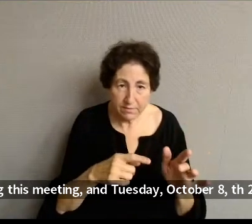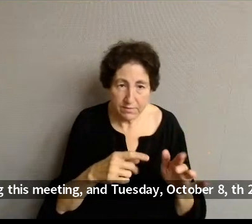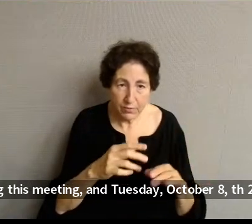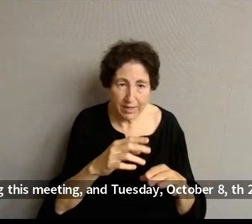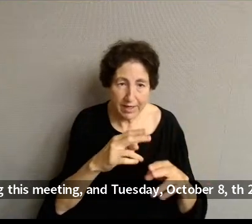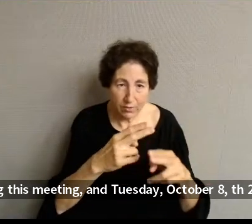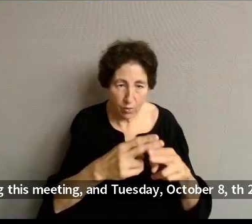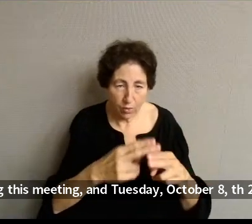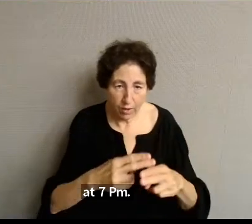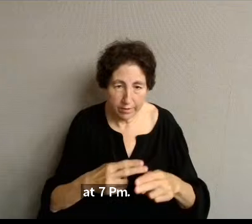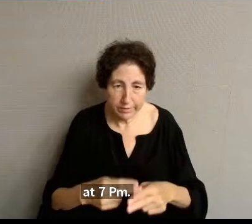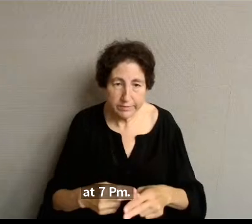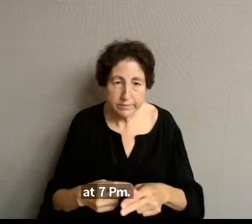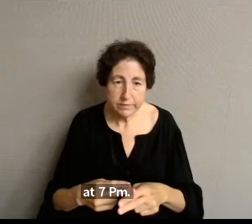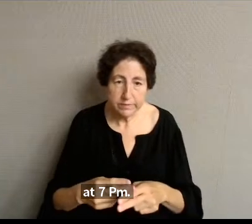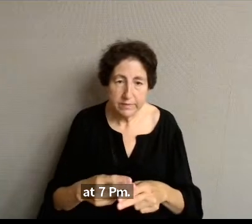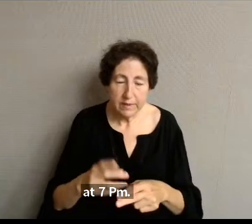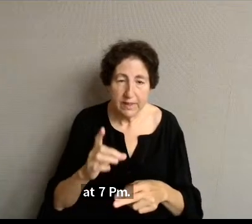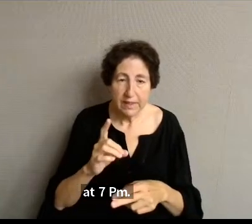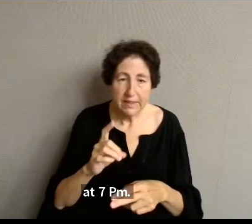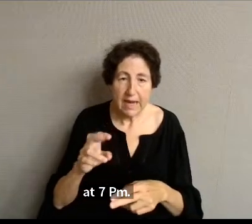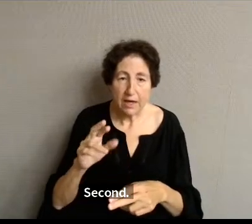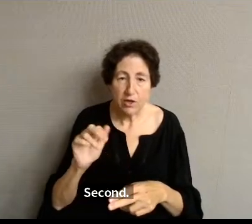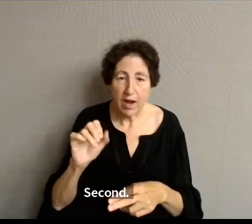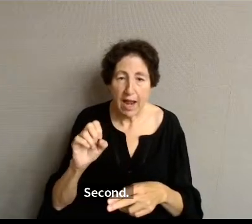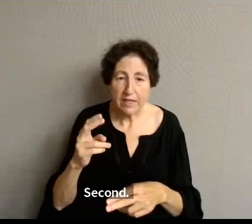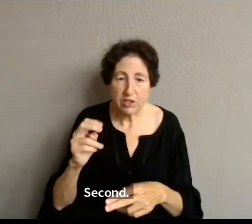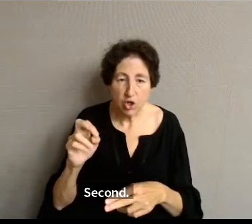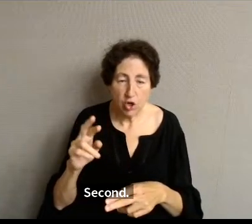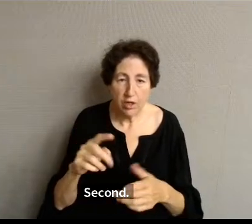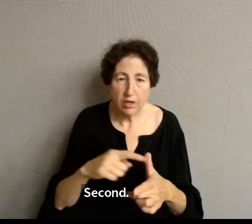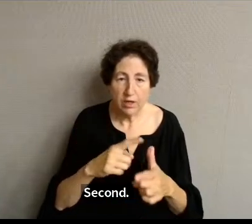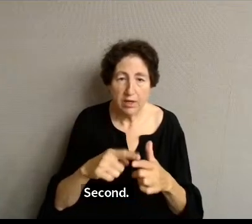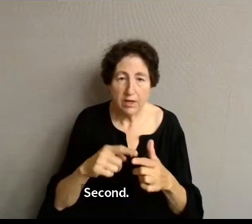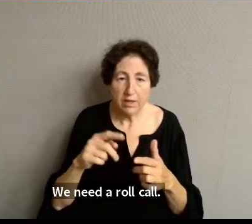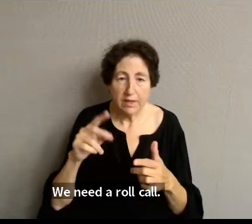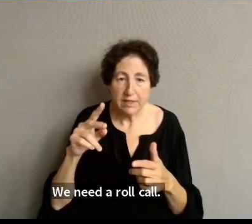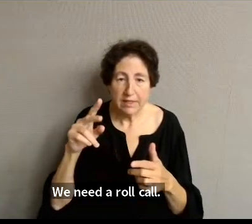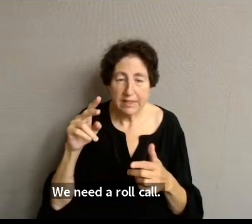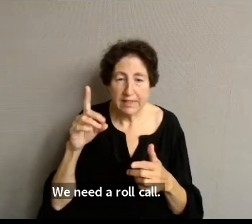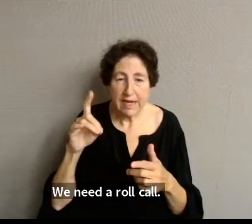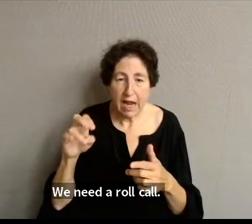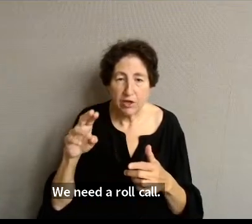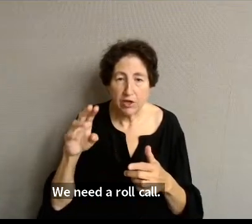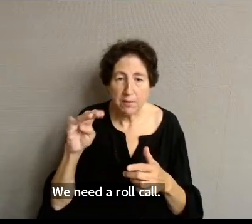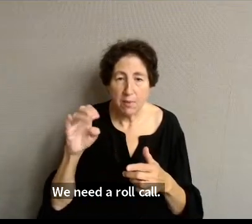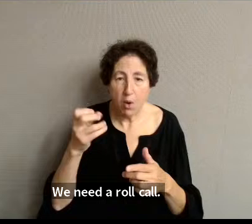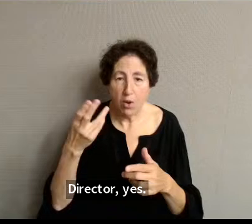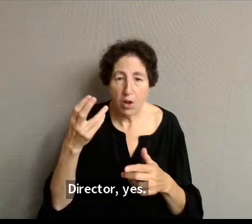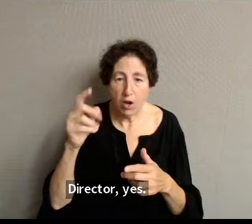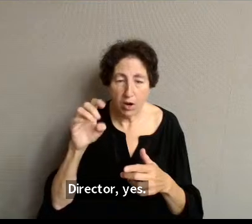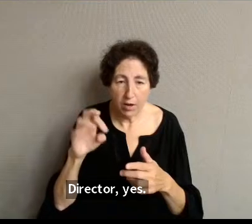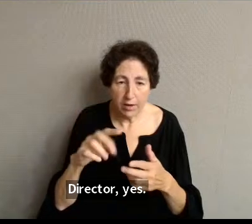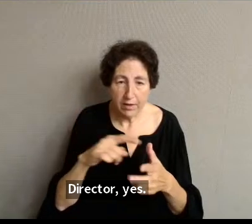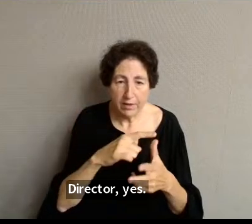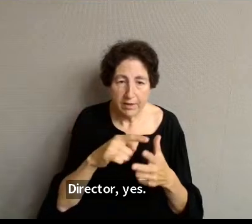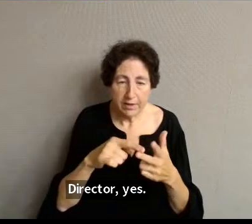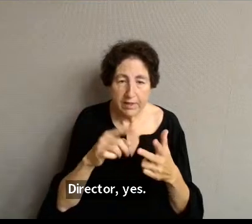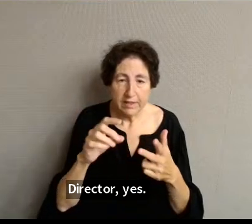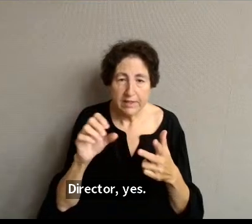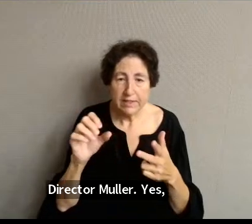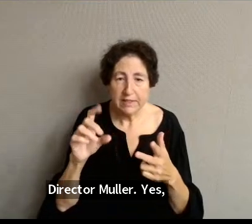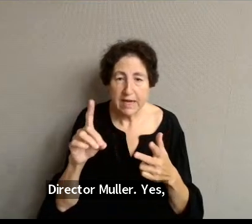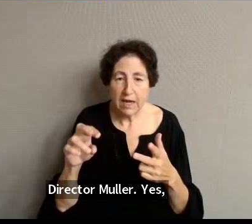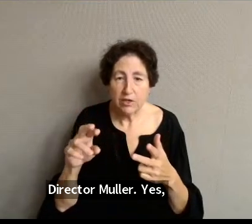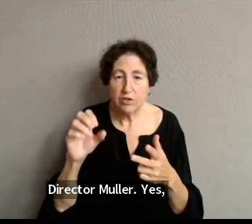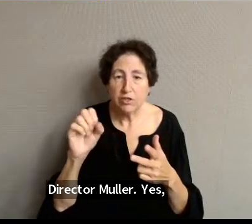Tom. Director Asner. Yes. Director Mueller. Yes. Director Sartorius. Yes. Director Suda. Yes.